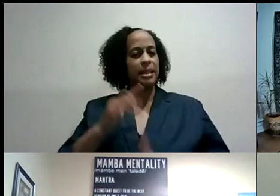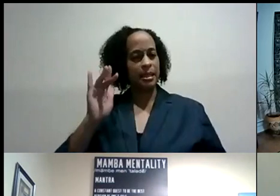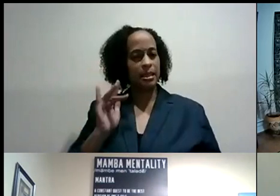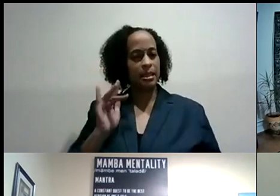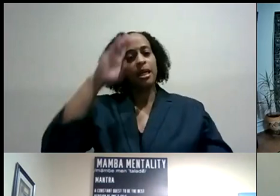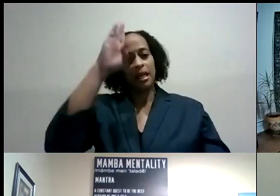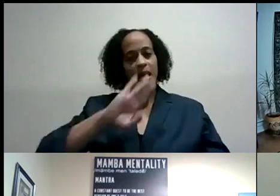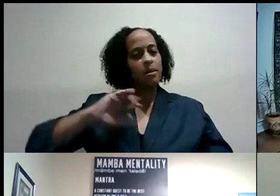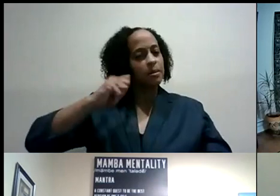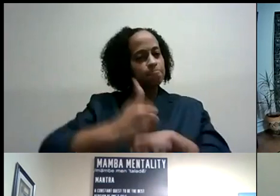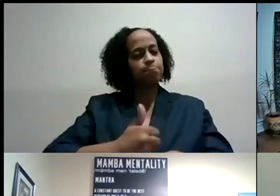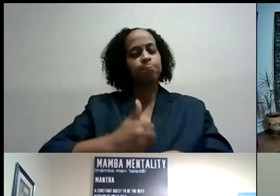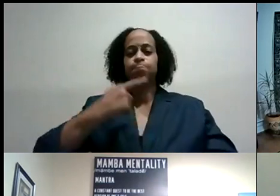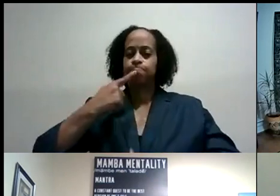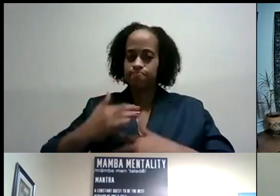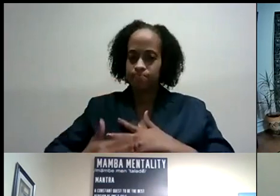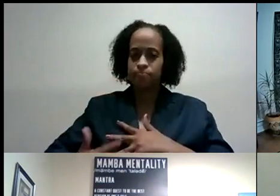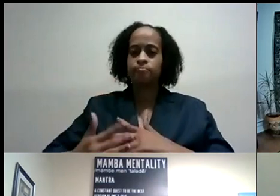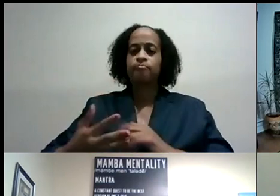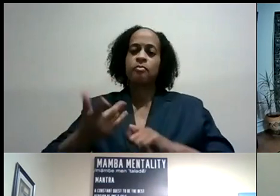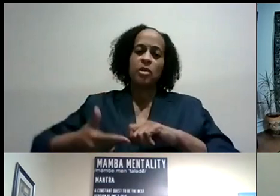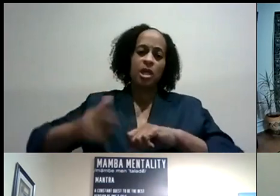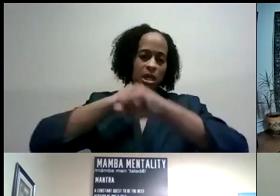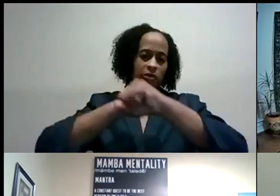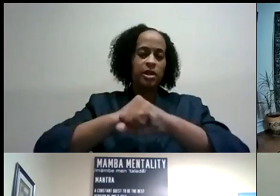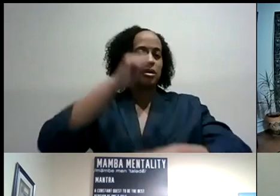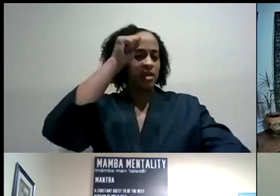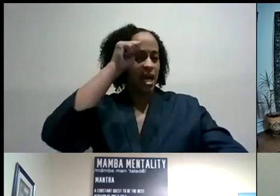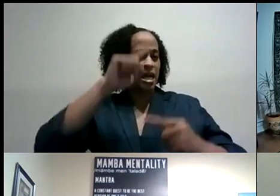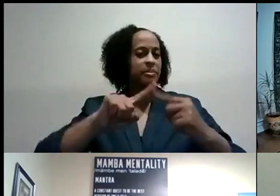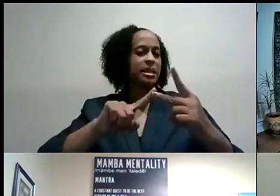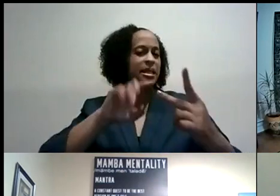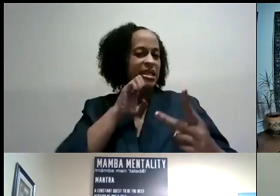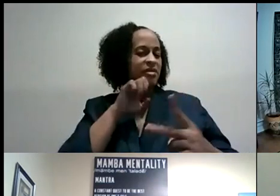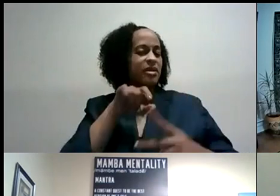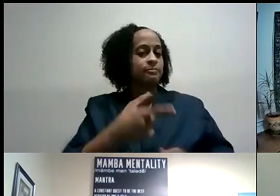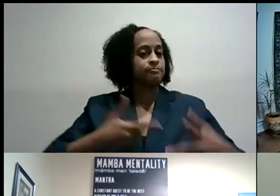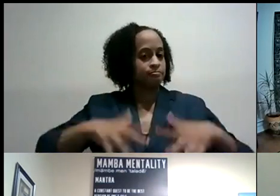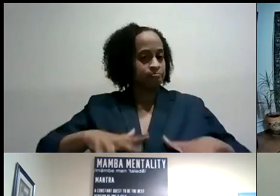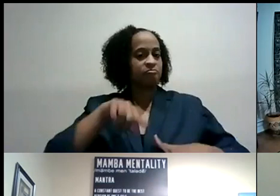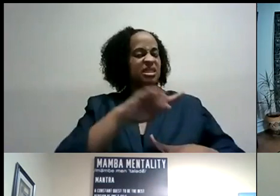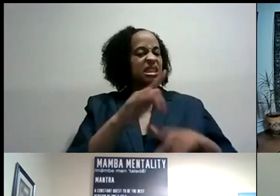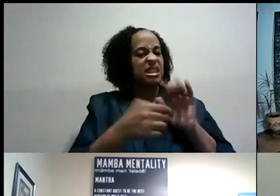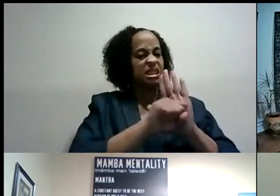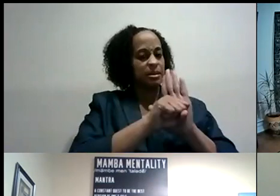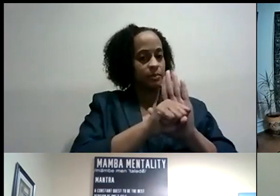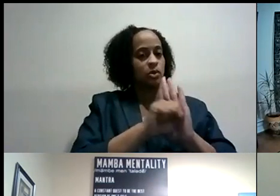put that wet blood on the covering of Adam and Eve as a symbol of what was to happen early in, before